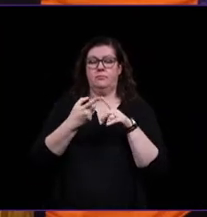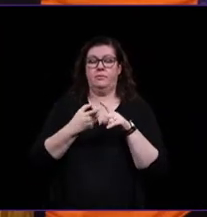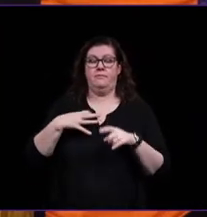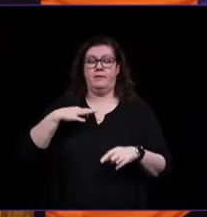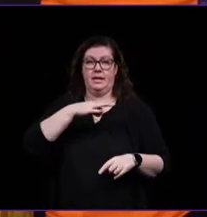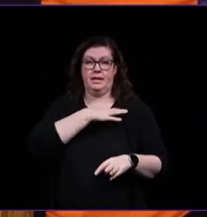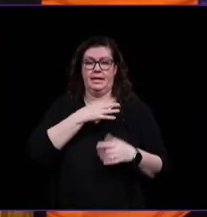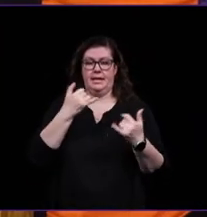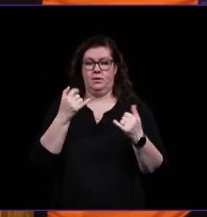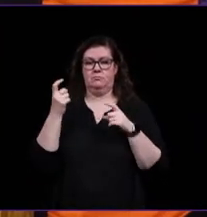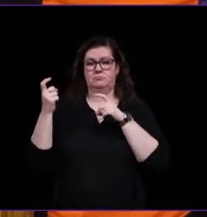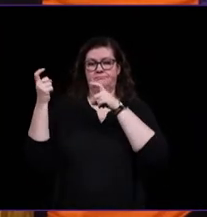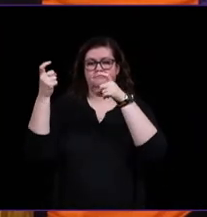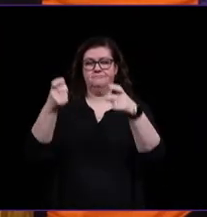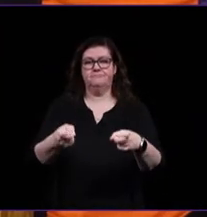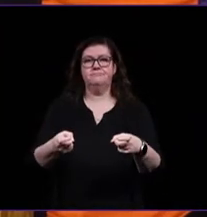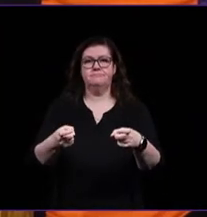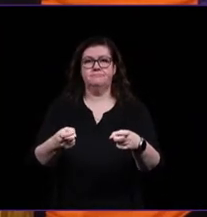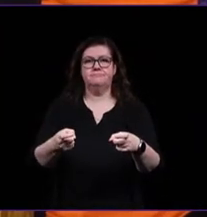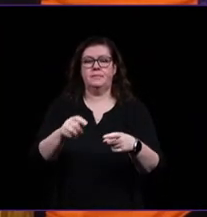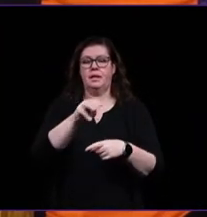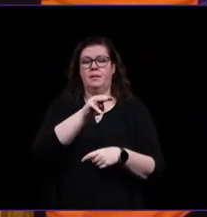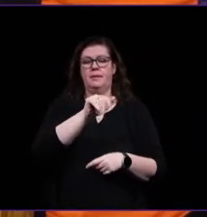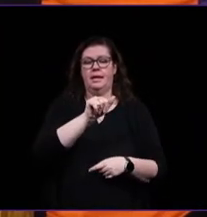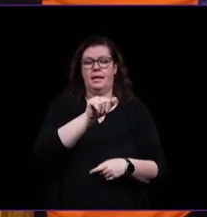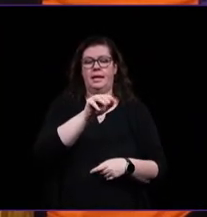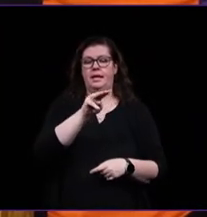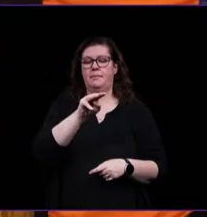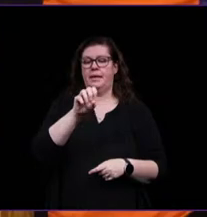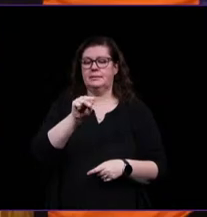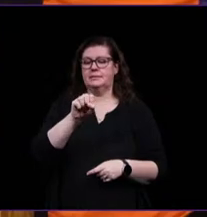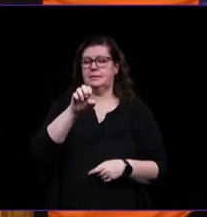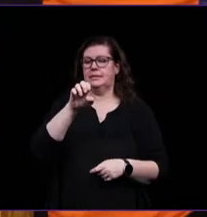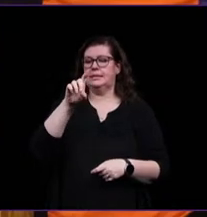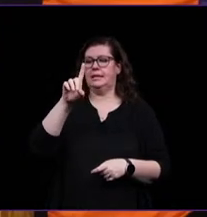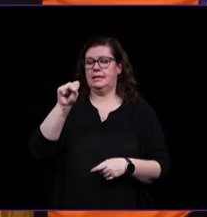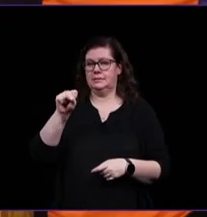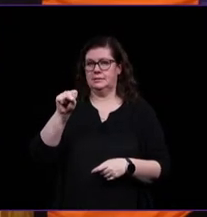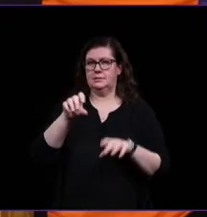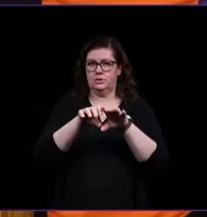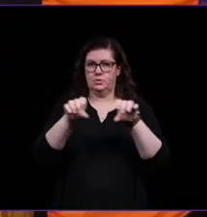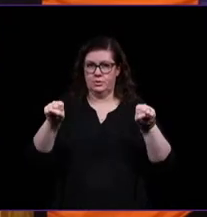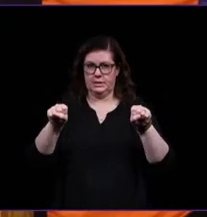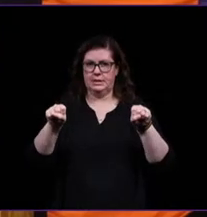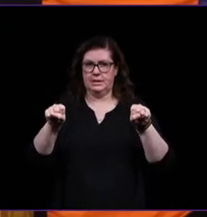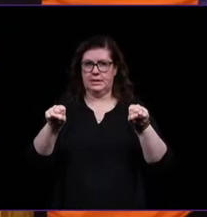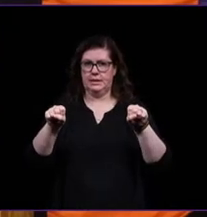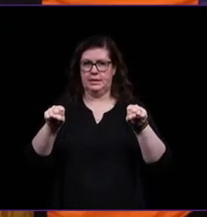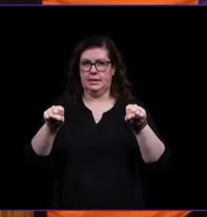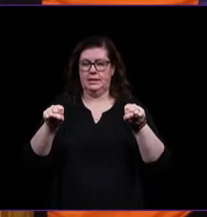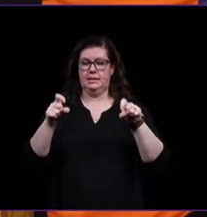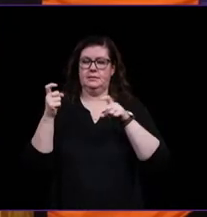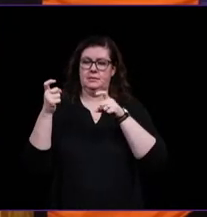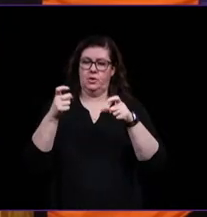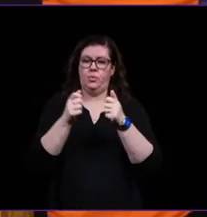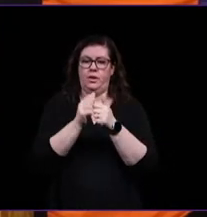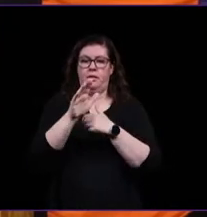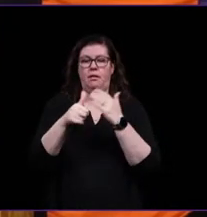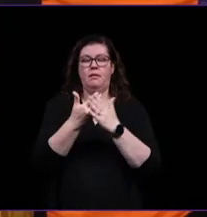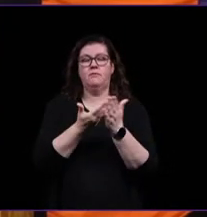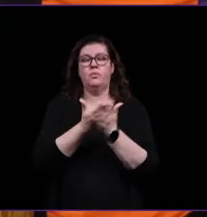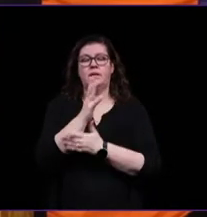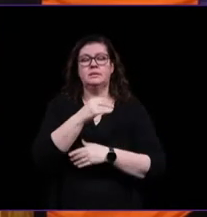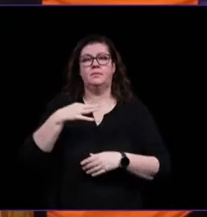now confer upon you the master's degree or educational specialist degree with all of the rights and